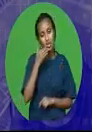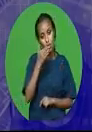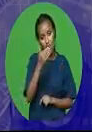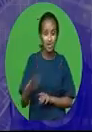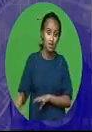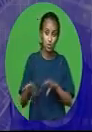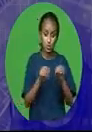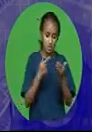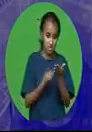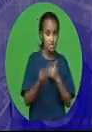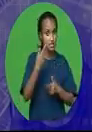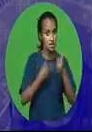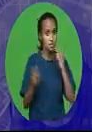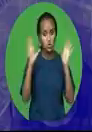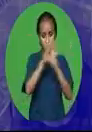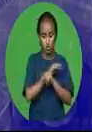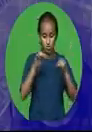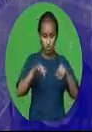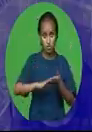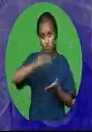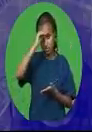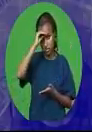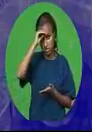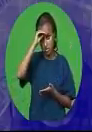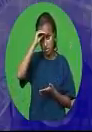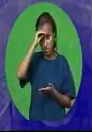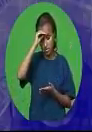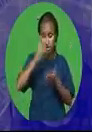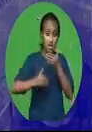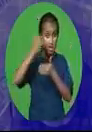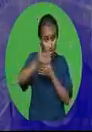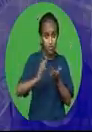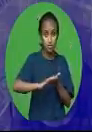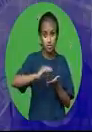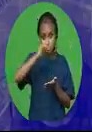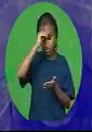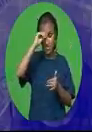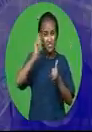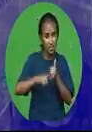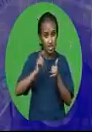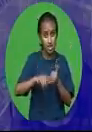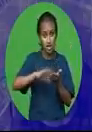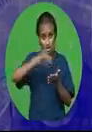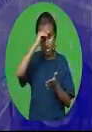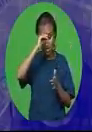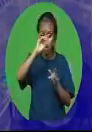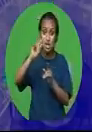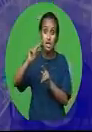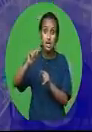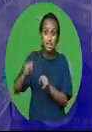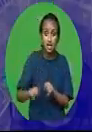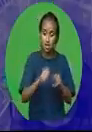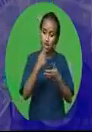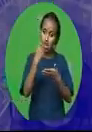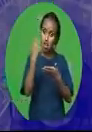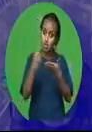Well, students, that brings us to the end of our lesson for today. In our next and final lesson and technical drawing